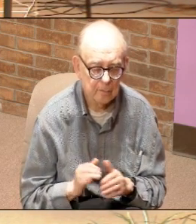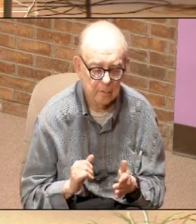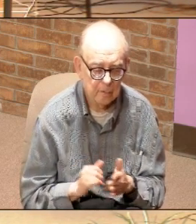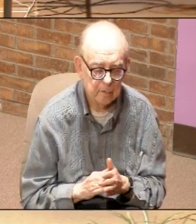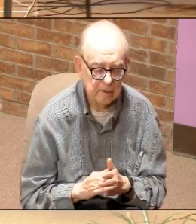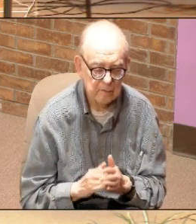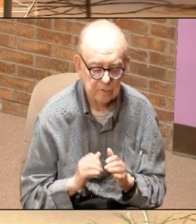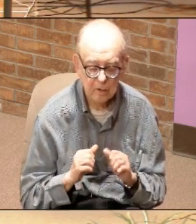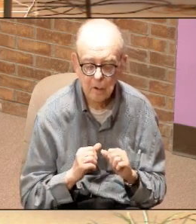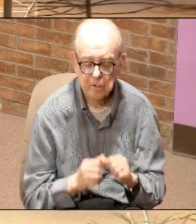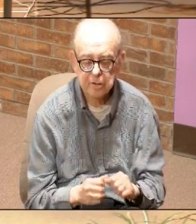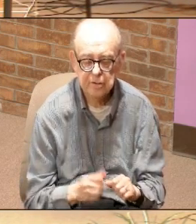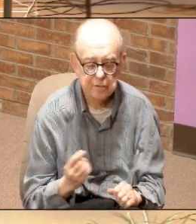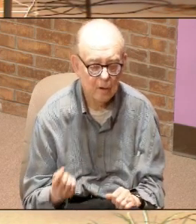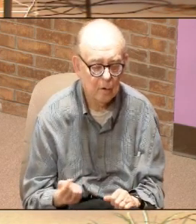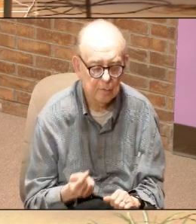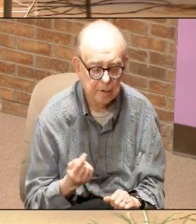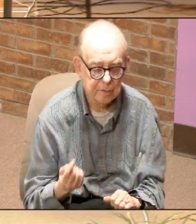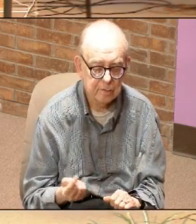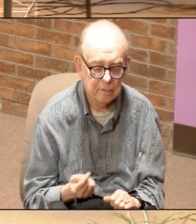This was constant.